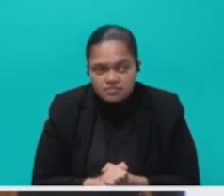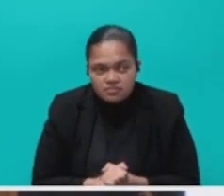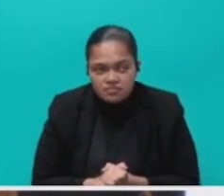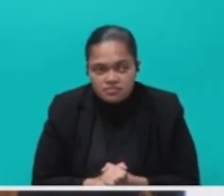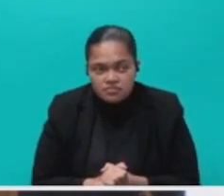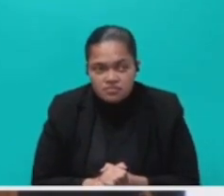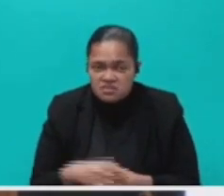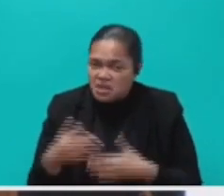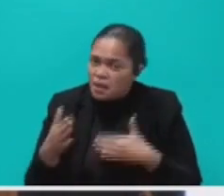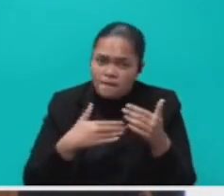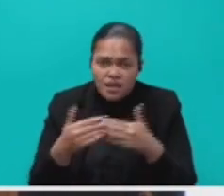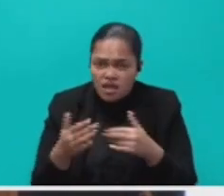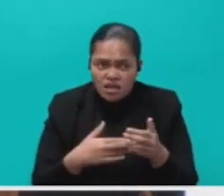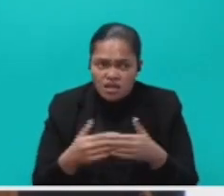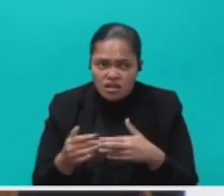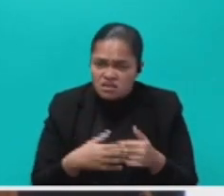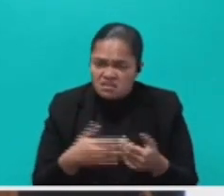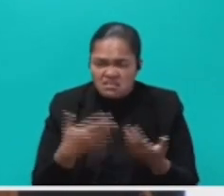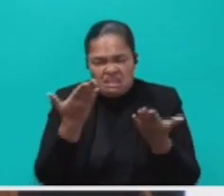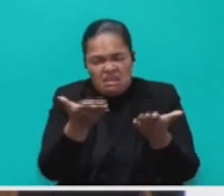It doesn't matter that he's a Lawa.